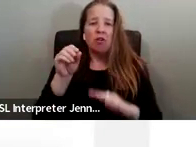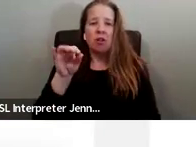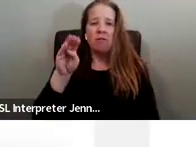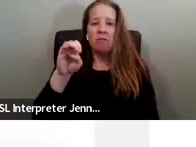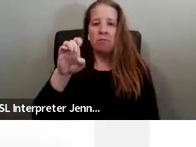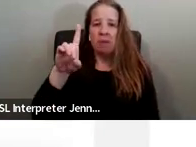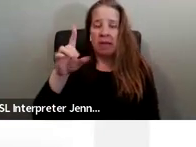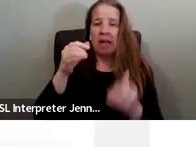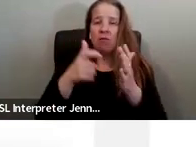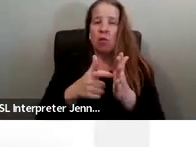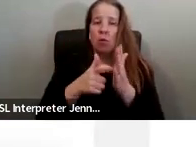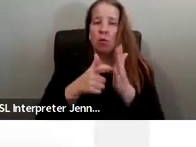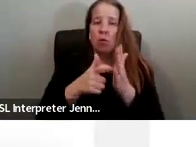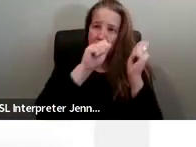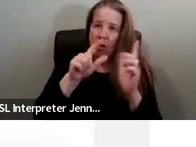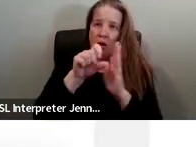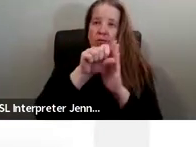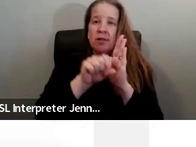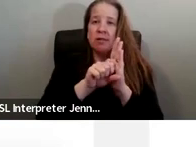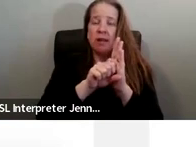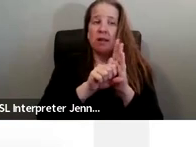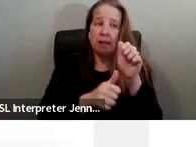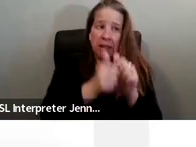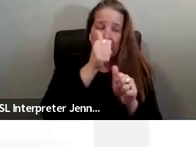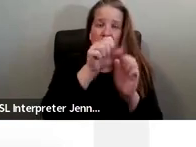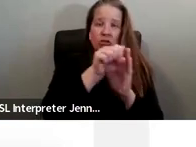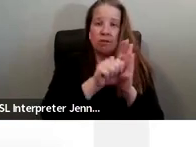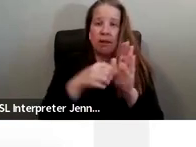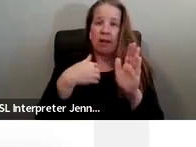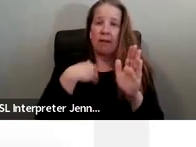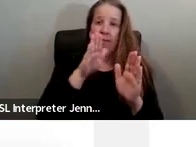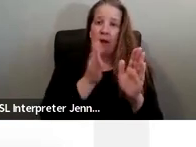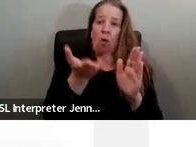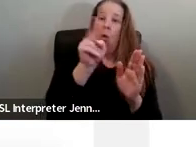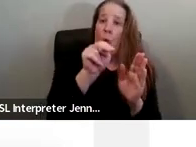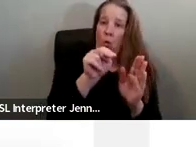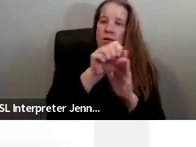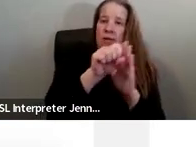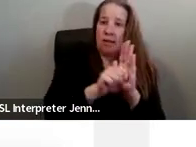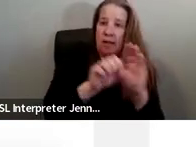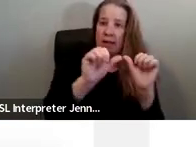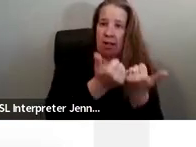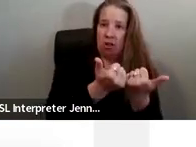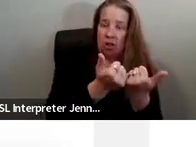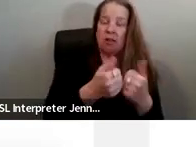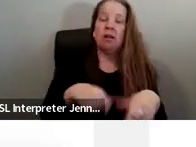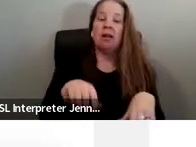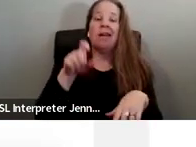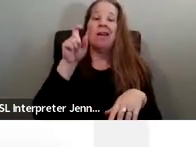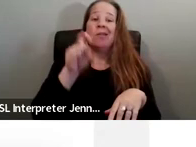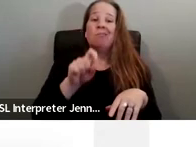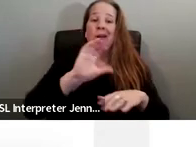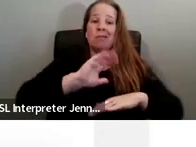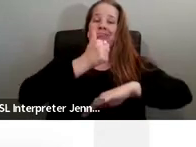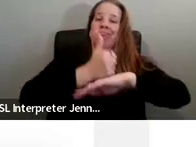requires every state to have a single state agency. States must designate a single state